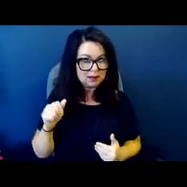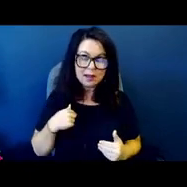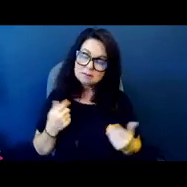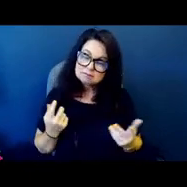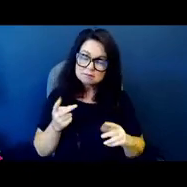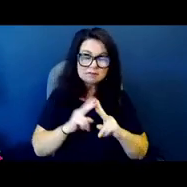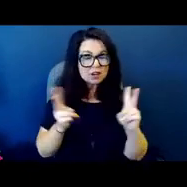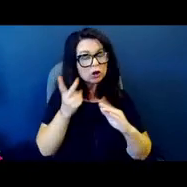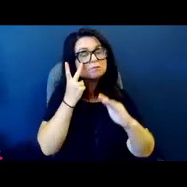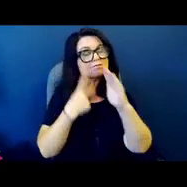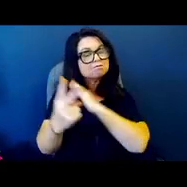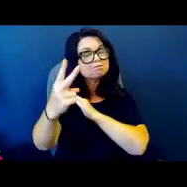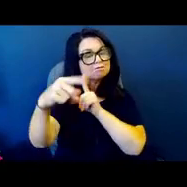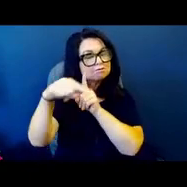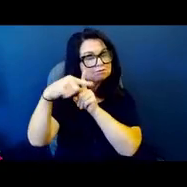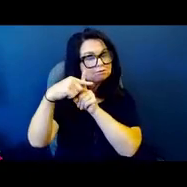optimistic and excited about